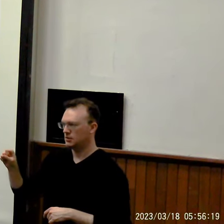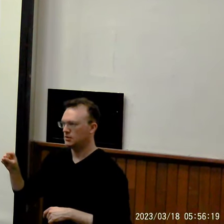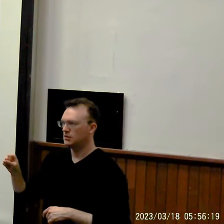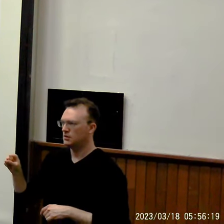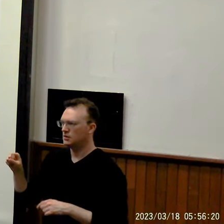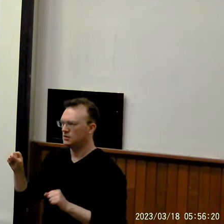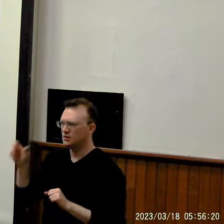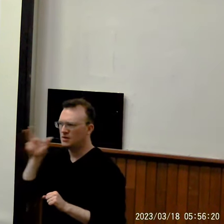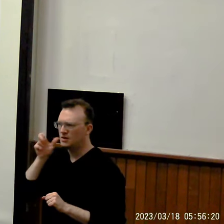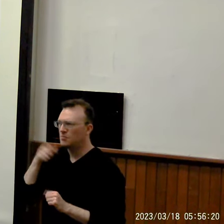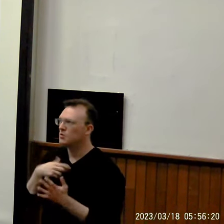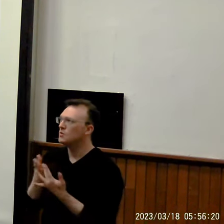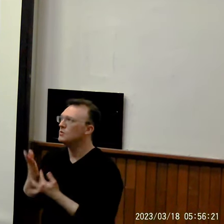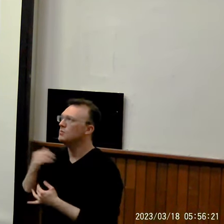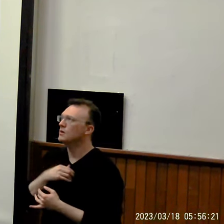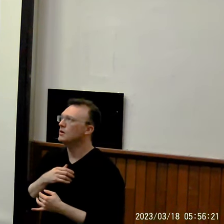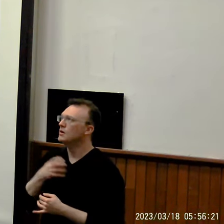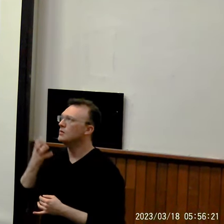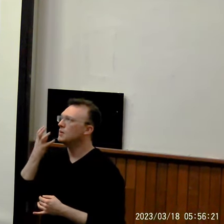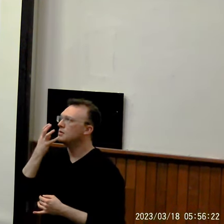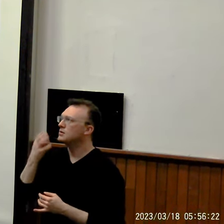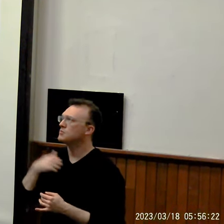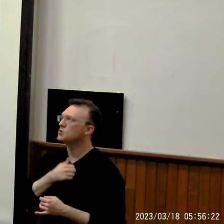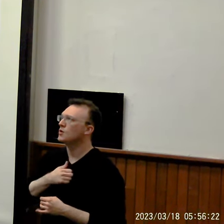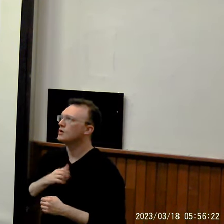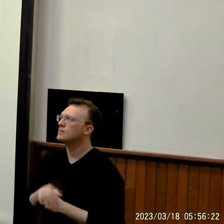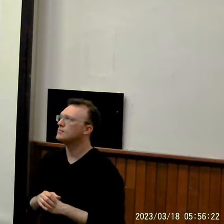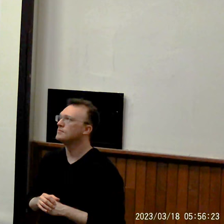You can't hear me through my mask, I'm sorry.